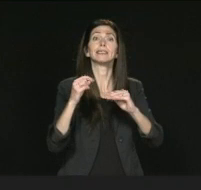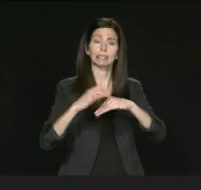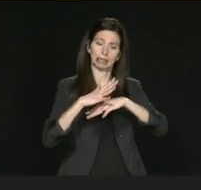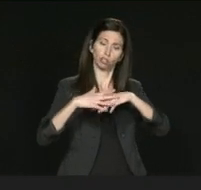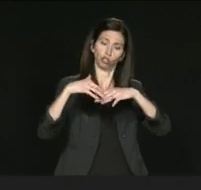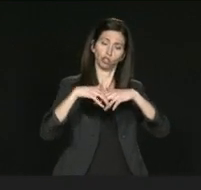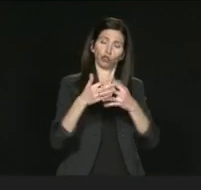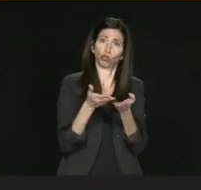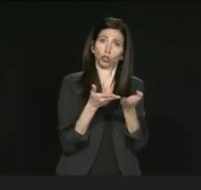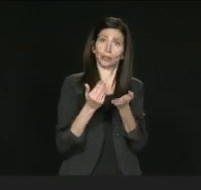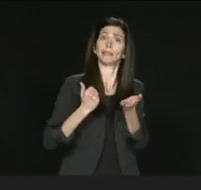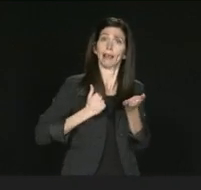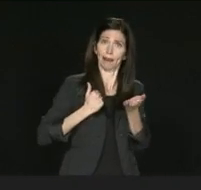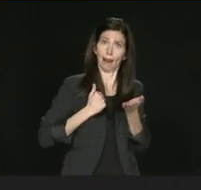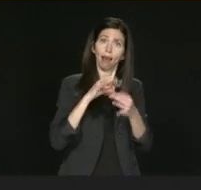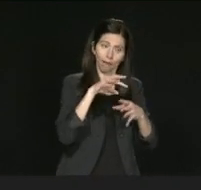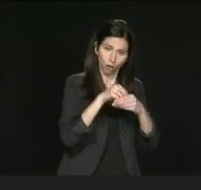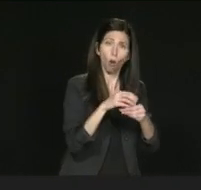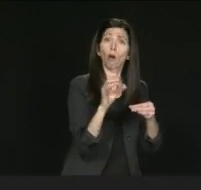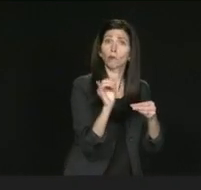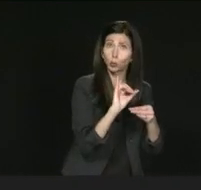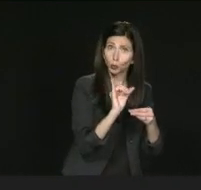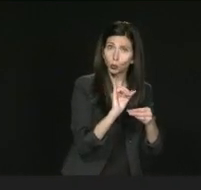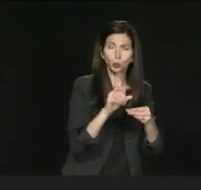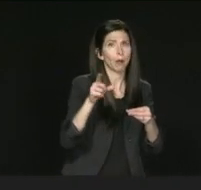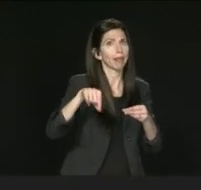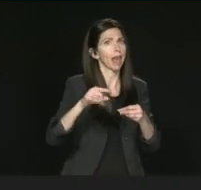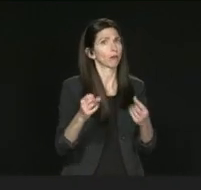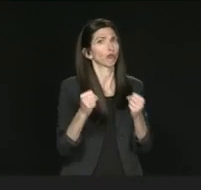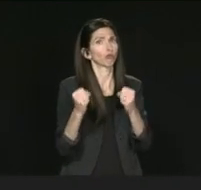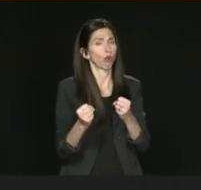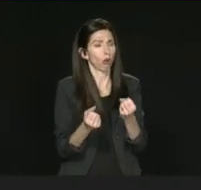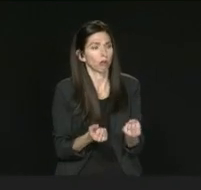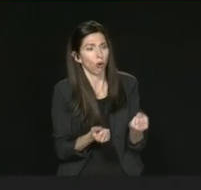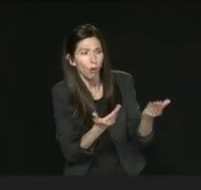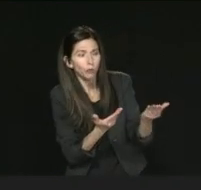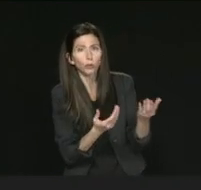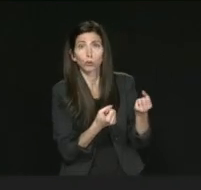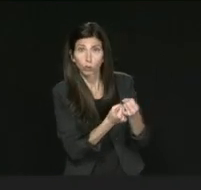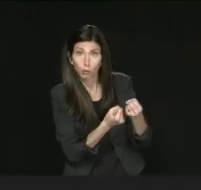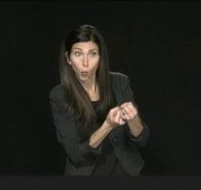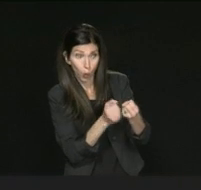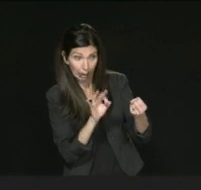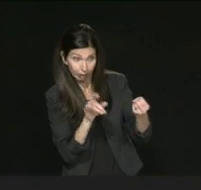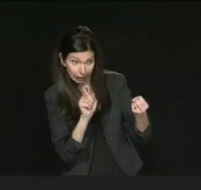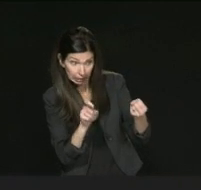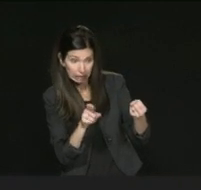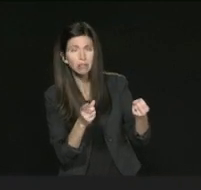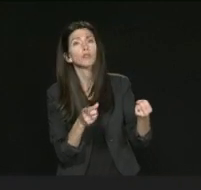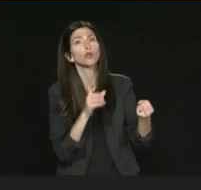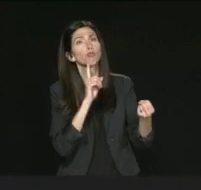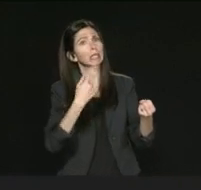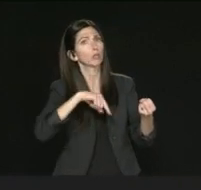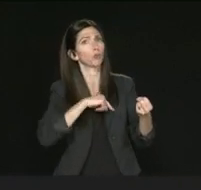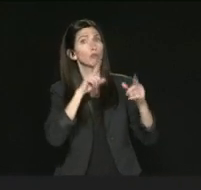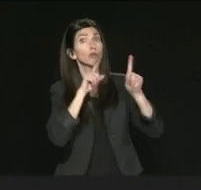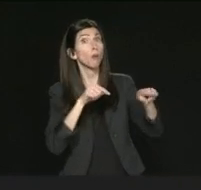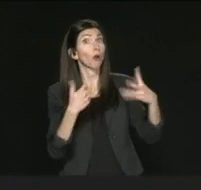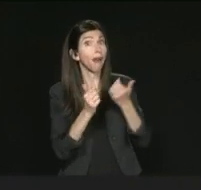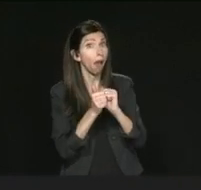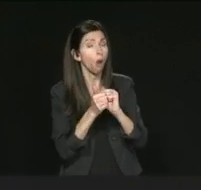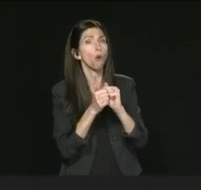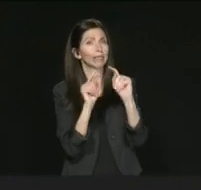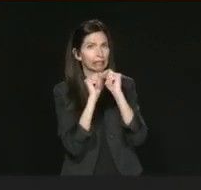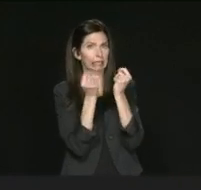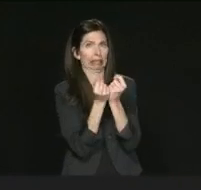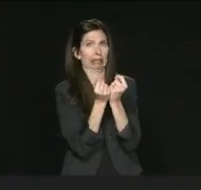support wherever that's needed. So it is a collaborative response. They As I